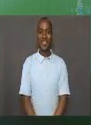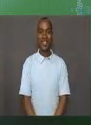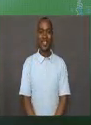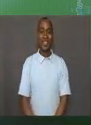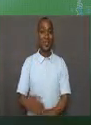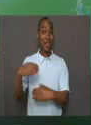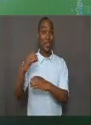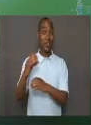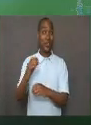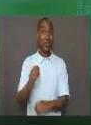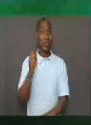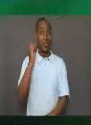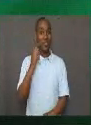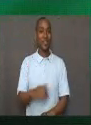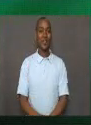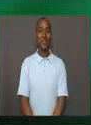the microscopes.